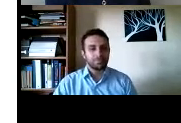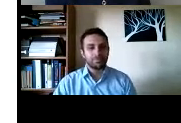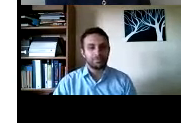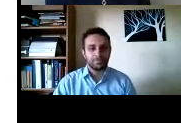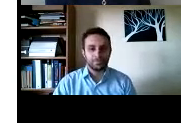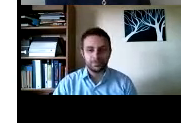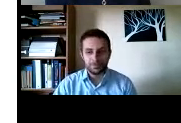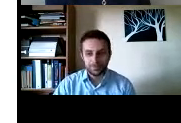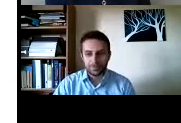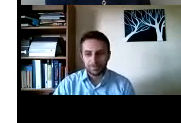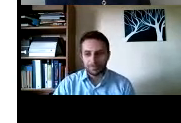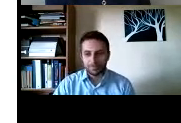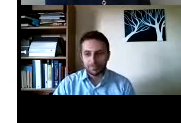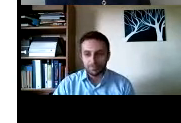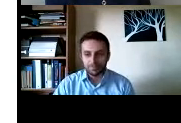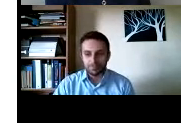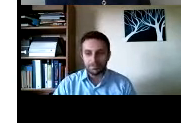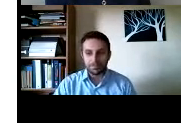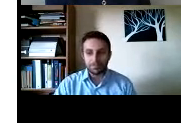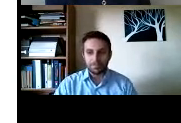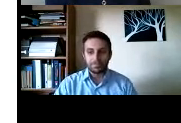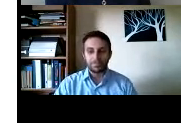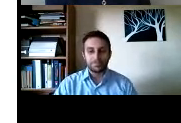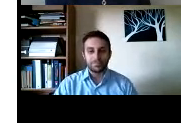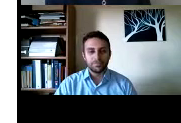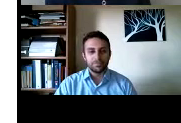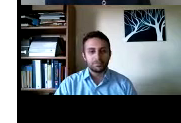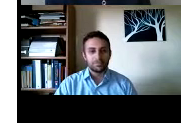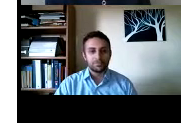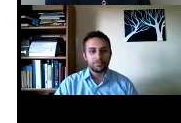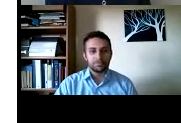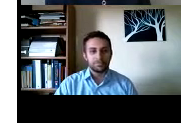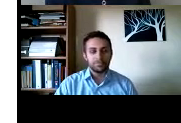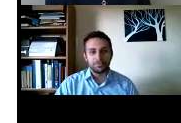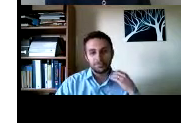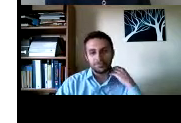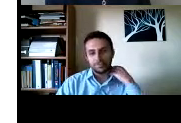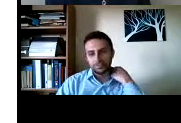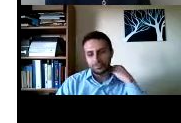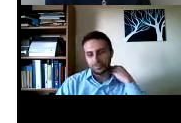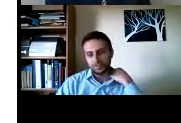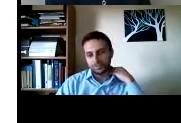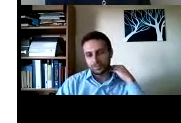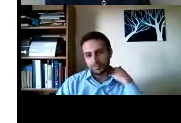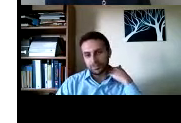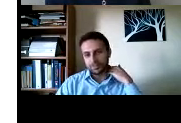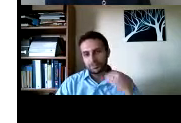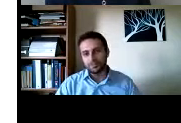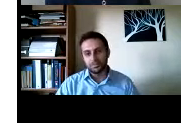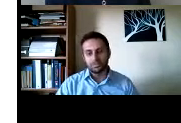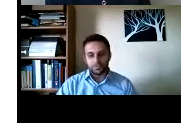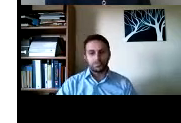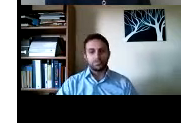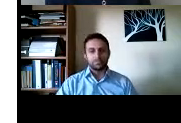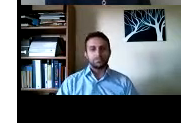C. And then we will not have a general session for the rest of the day, but we